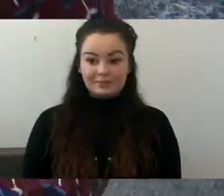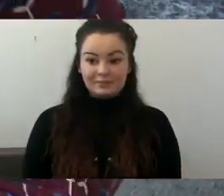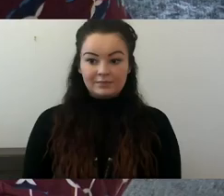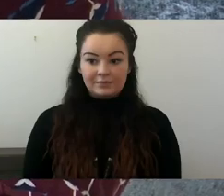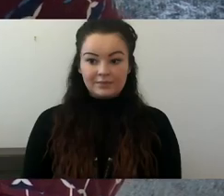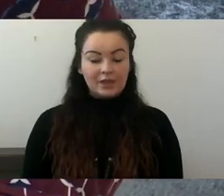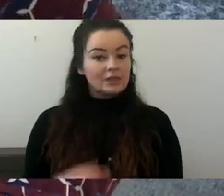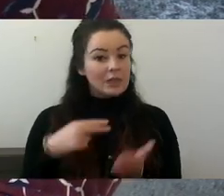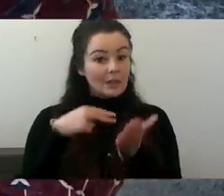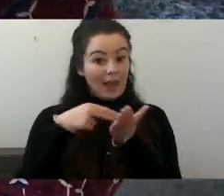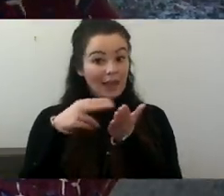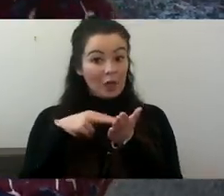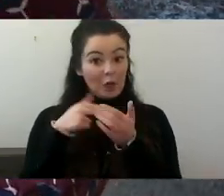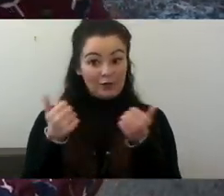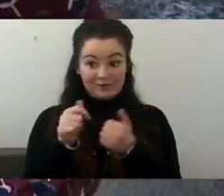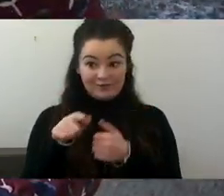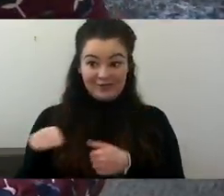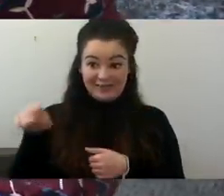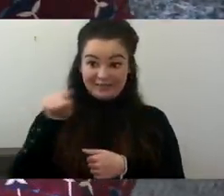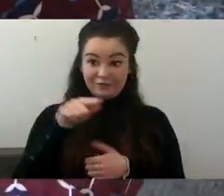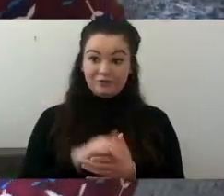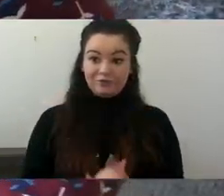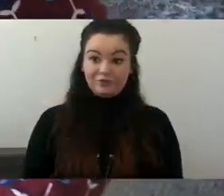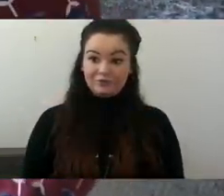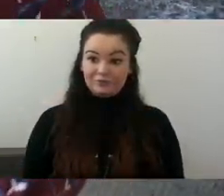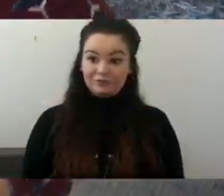I've gotten to the end of my glue,